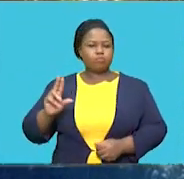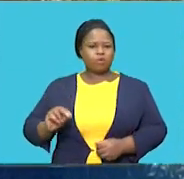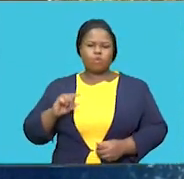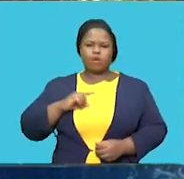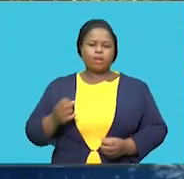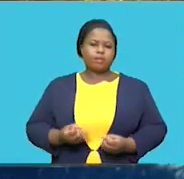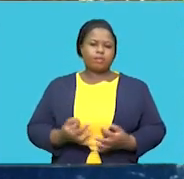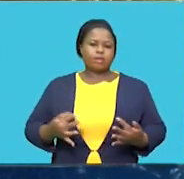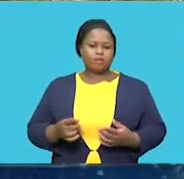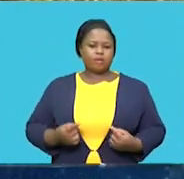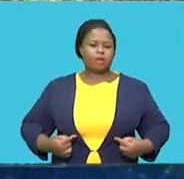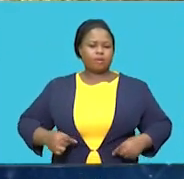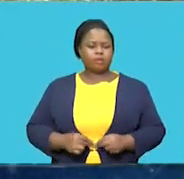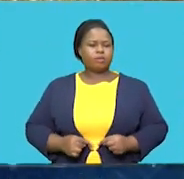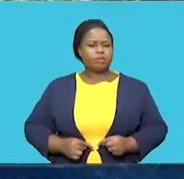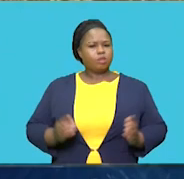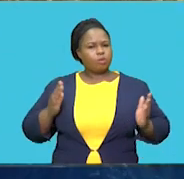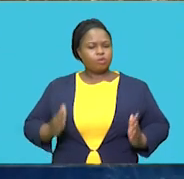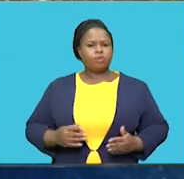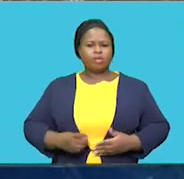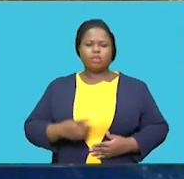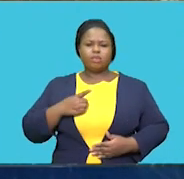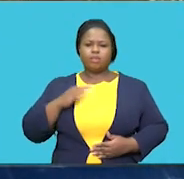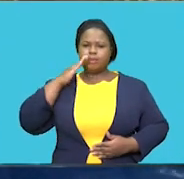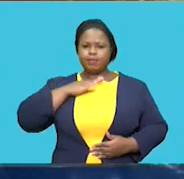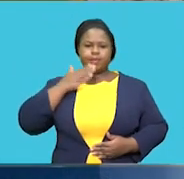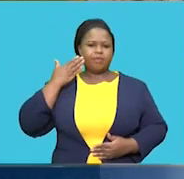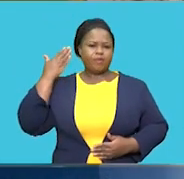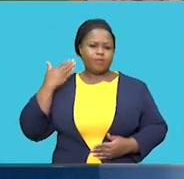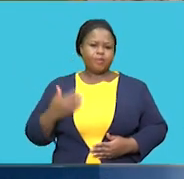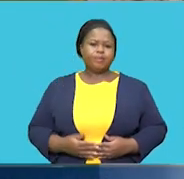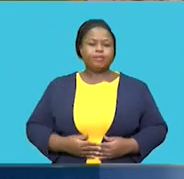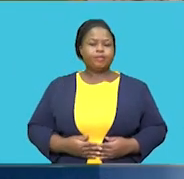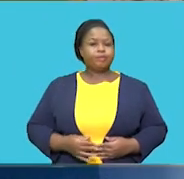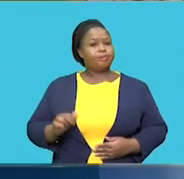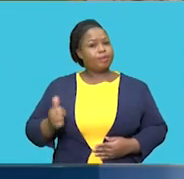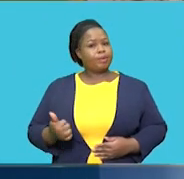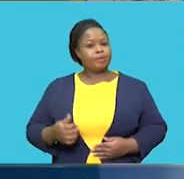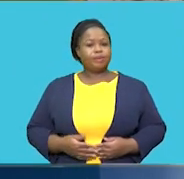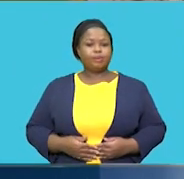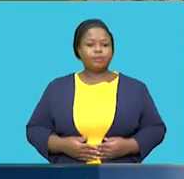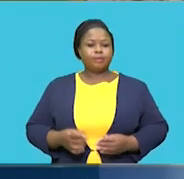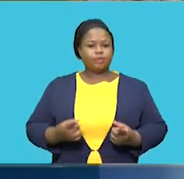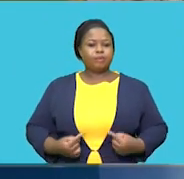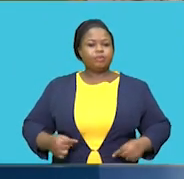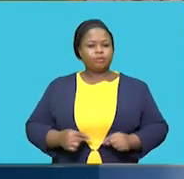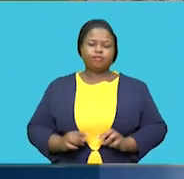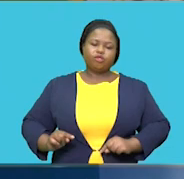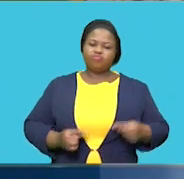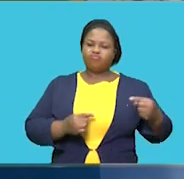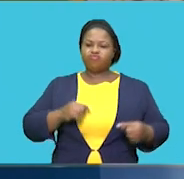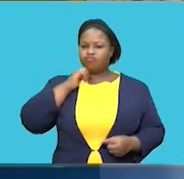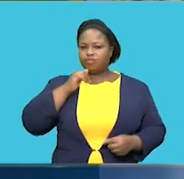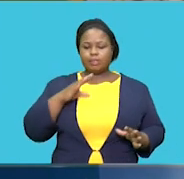us of our human dignity and the right. And therefore, let's confront our challenges and accept